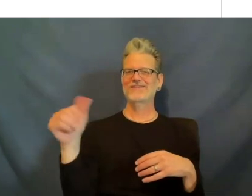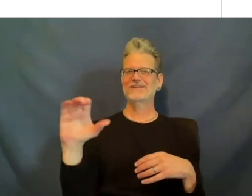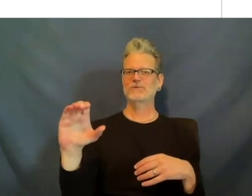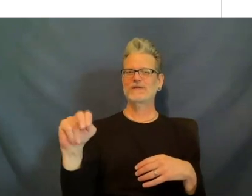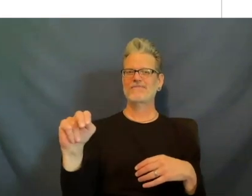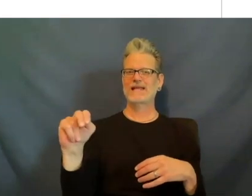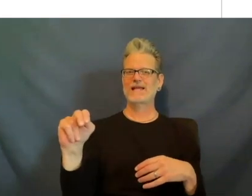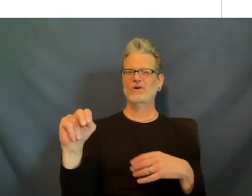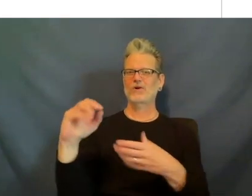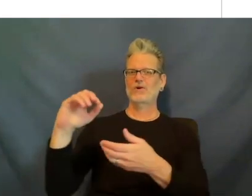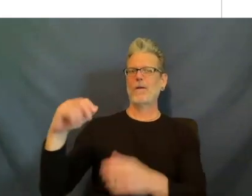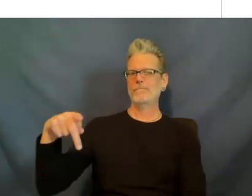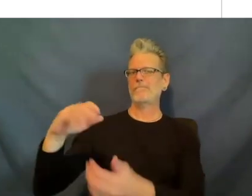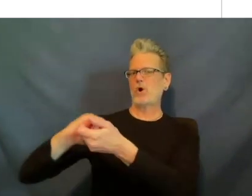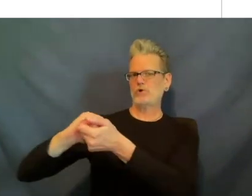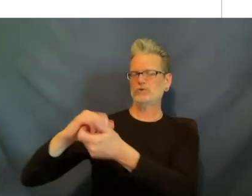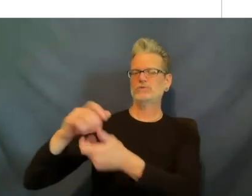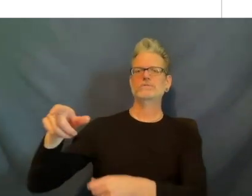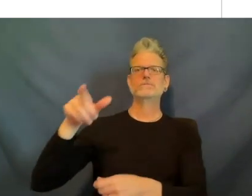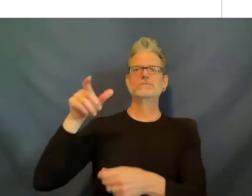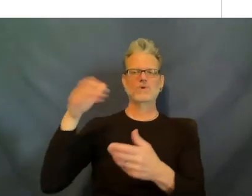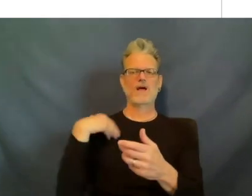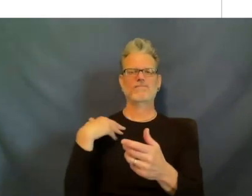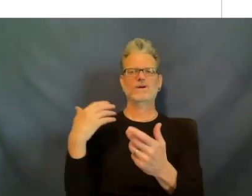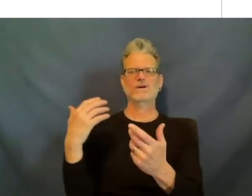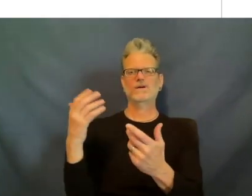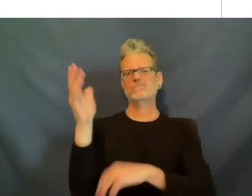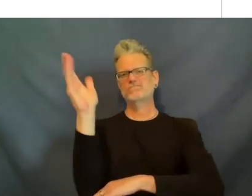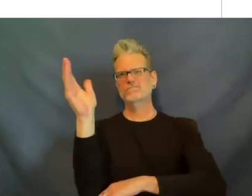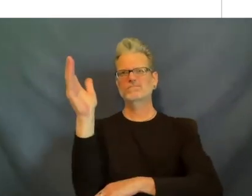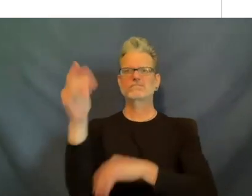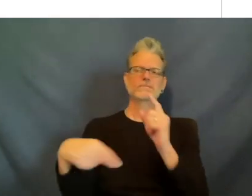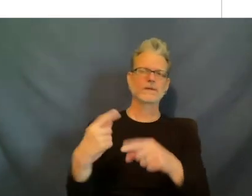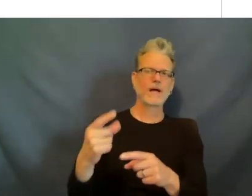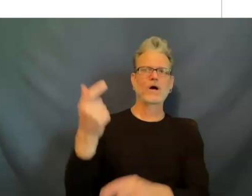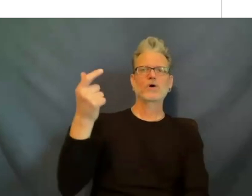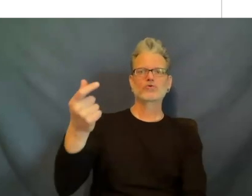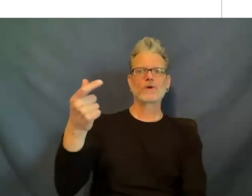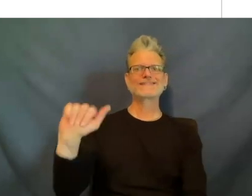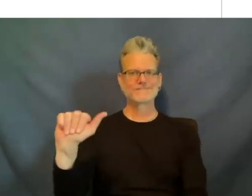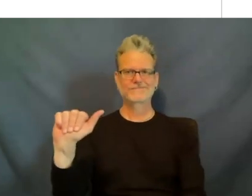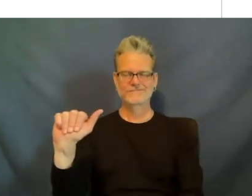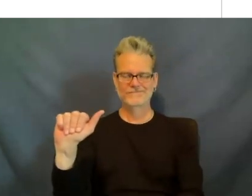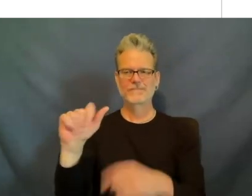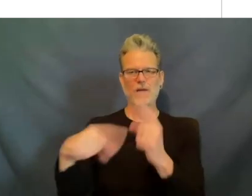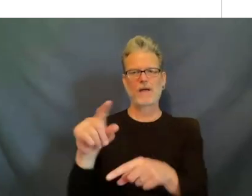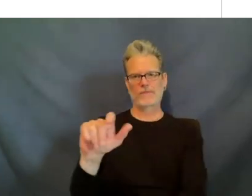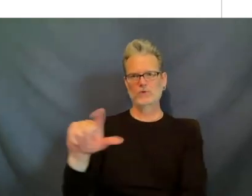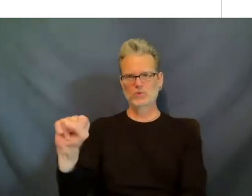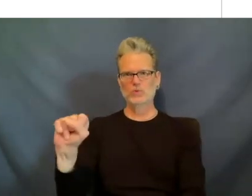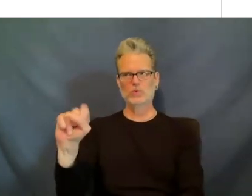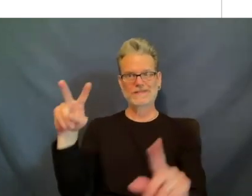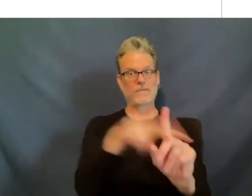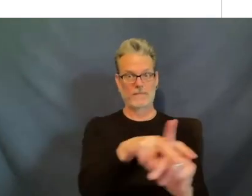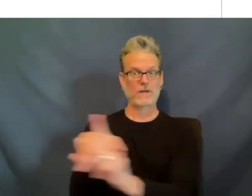going to tag team a primer presentation about grants and agreements with a real focus on the tools that are especially relevant